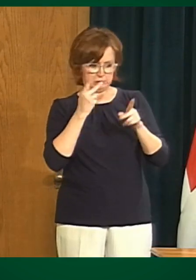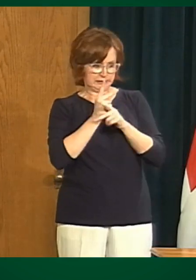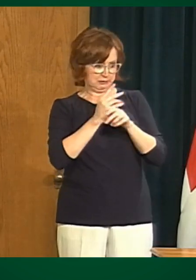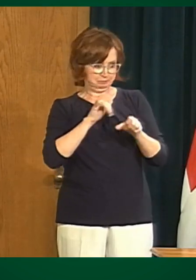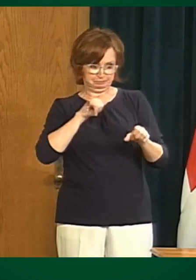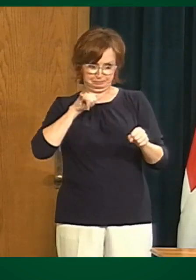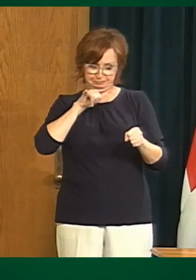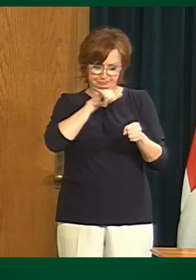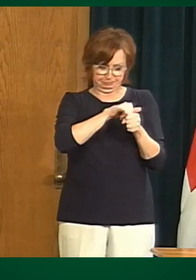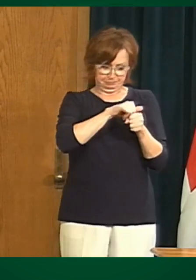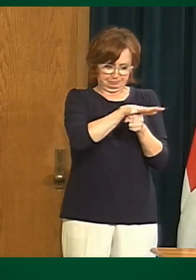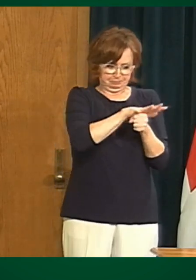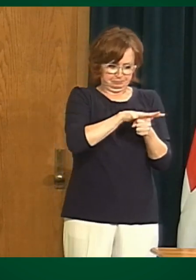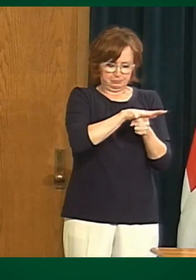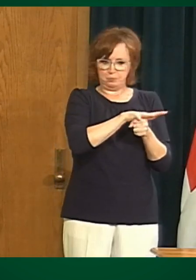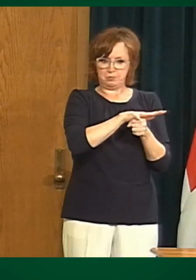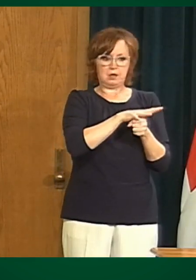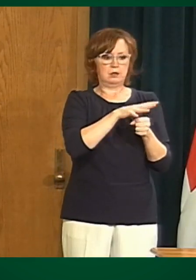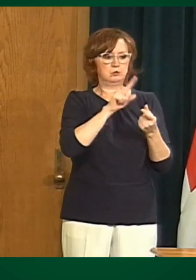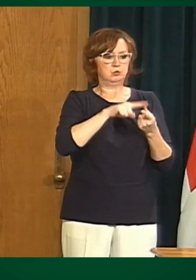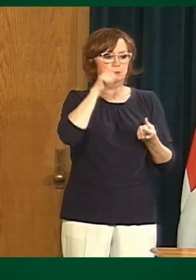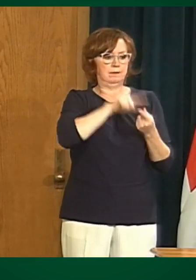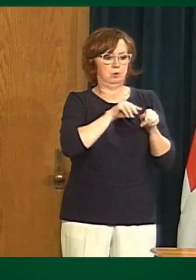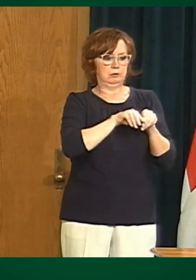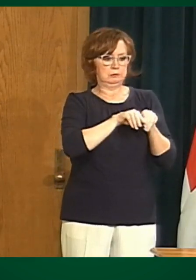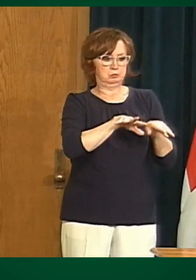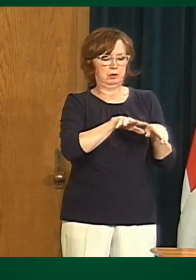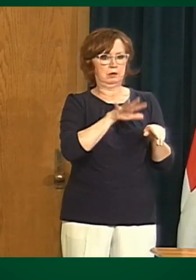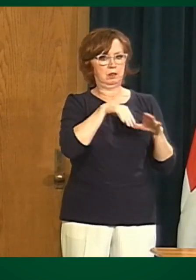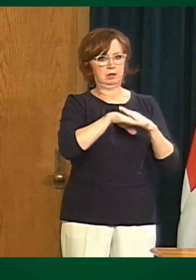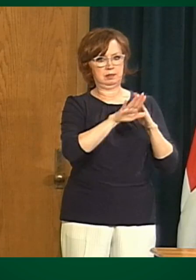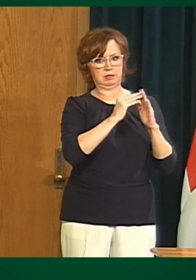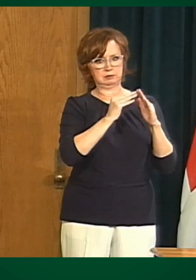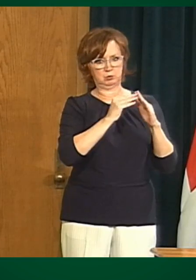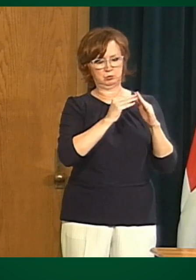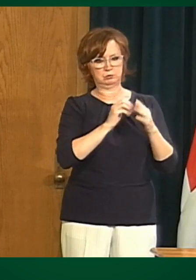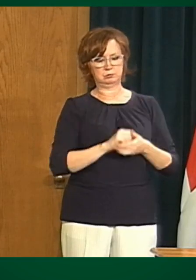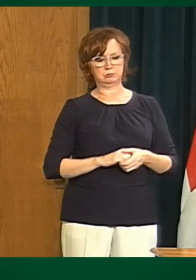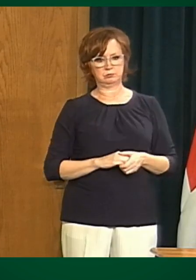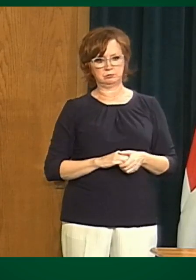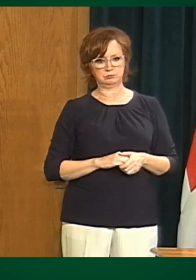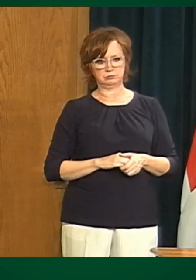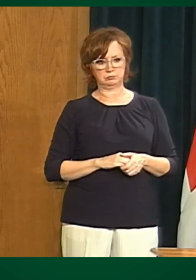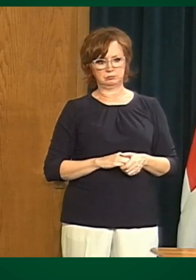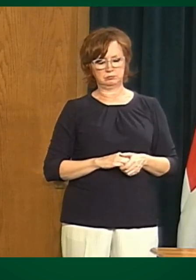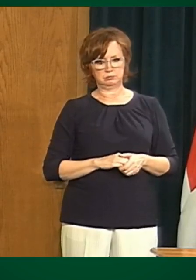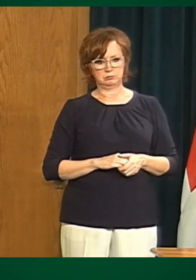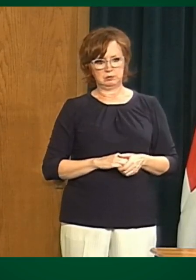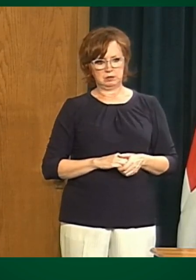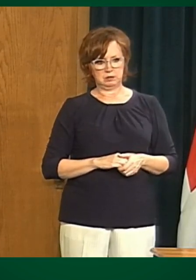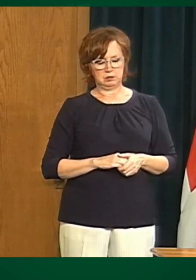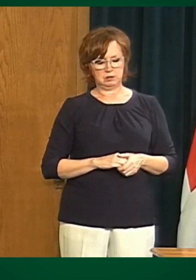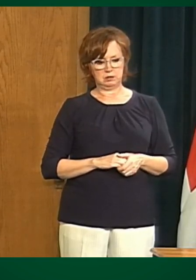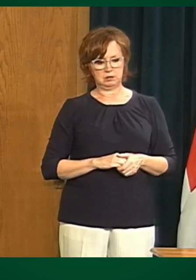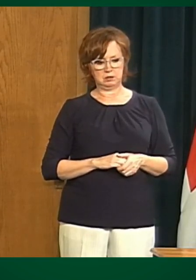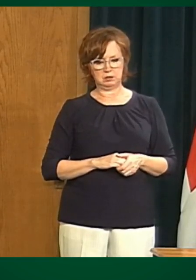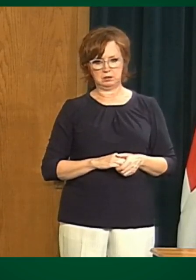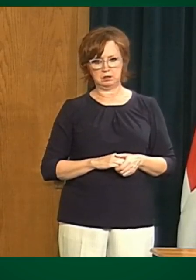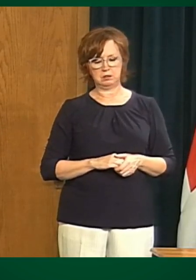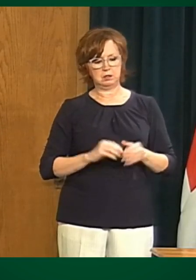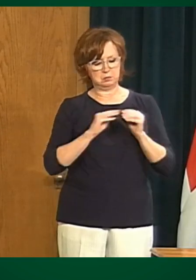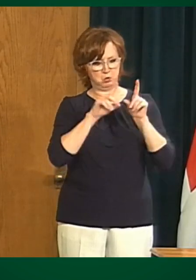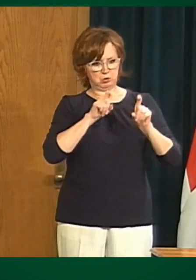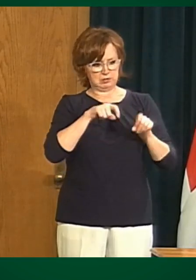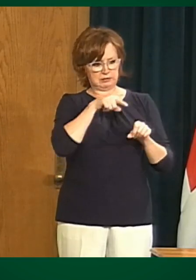those individuals that have been in touch with those people that have tested positive in the hospital. So we've expanded our testing in